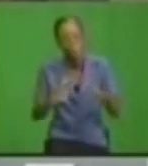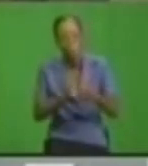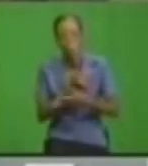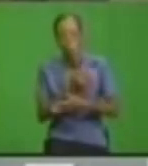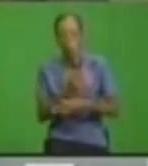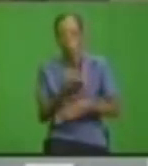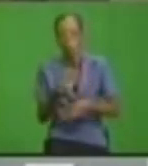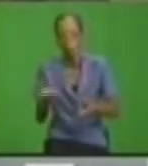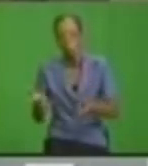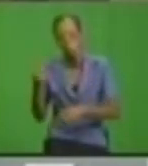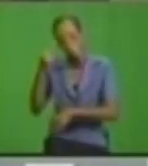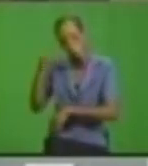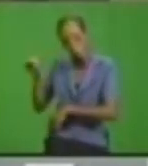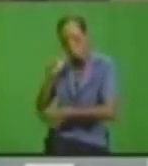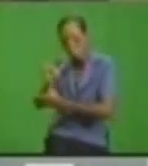To Mrs. Hazel Manning,